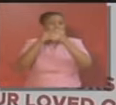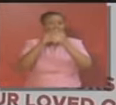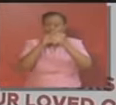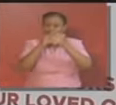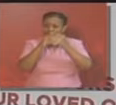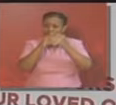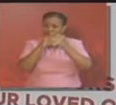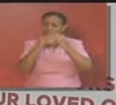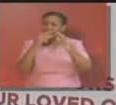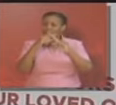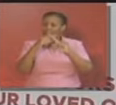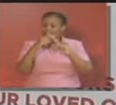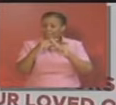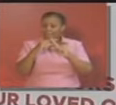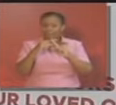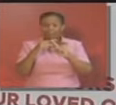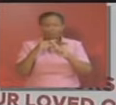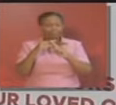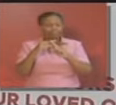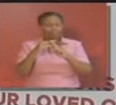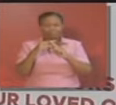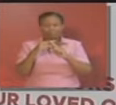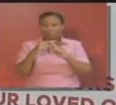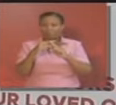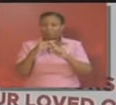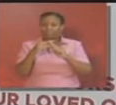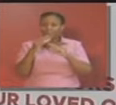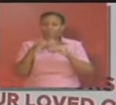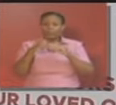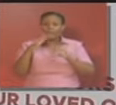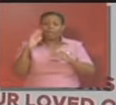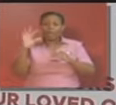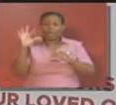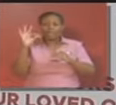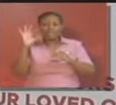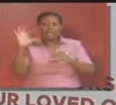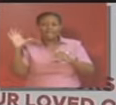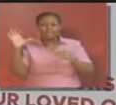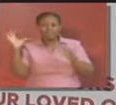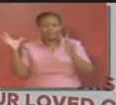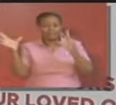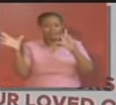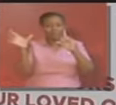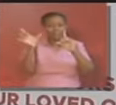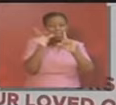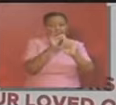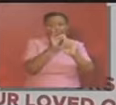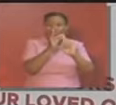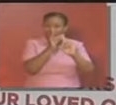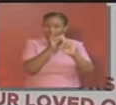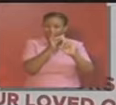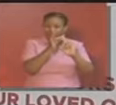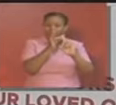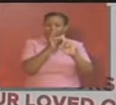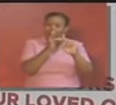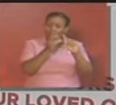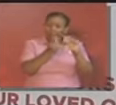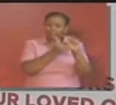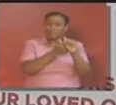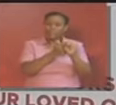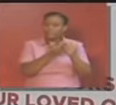have had more than 900 contacts to follow up. Primary, secondary, and